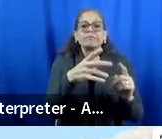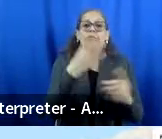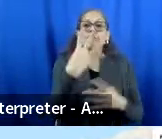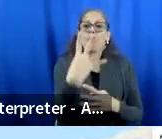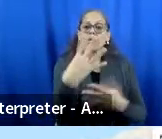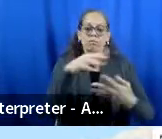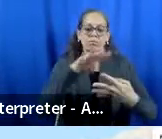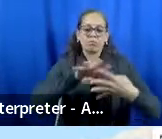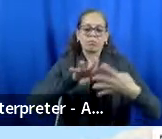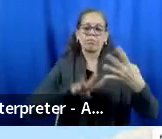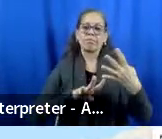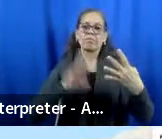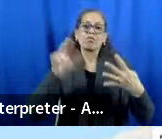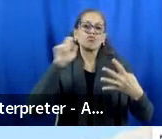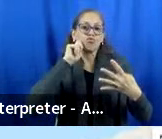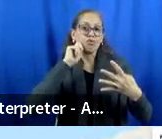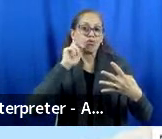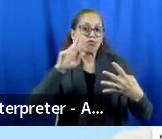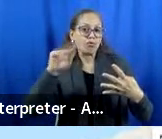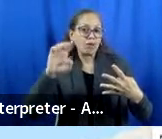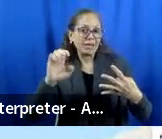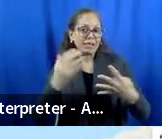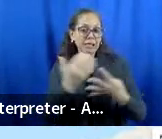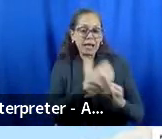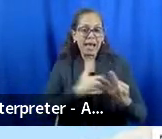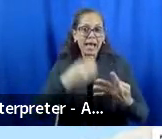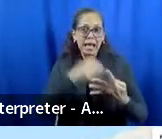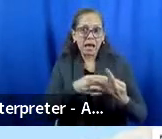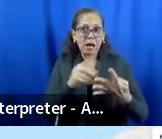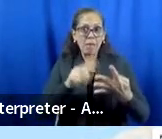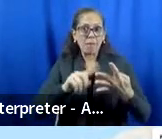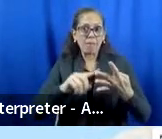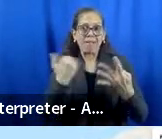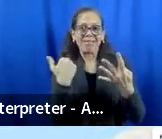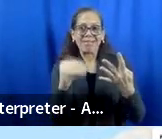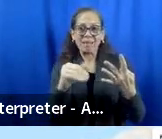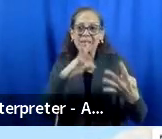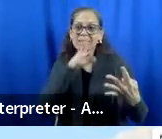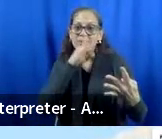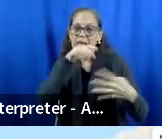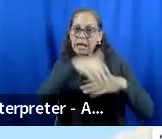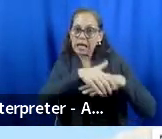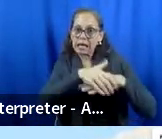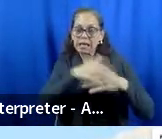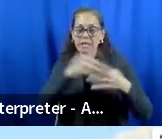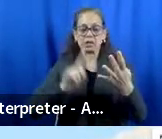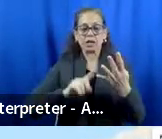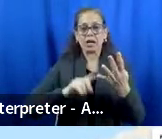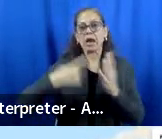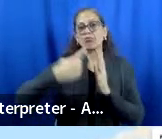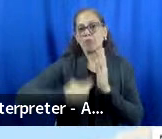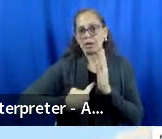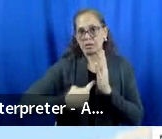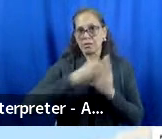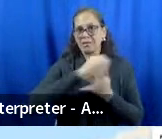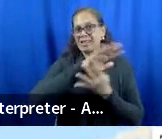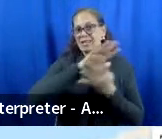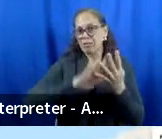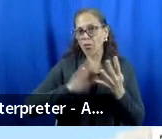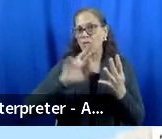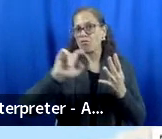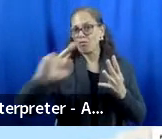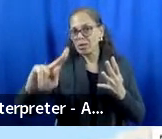points: race, income, limited English proficiency, and rent burden. So